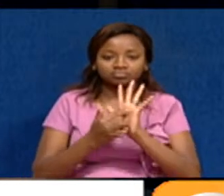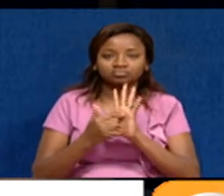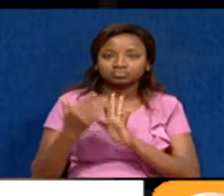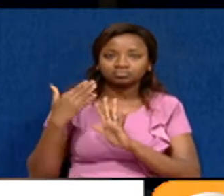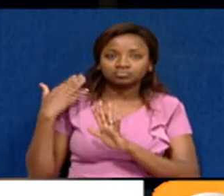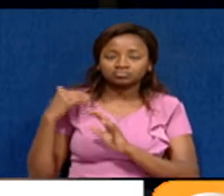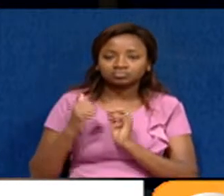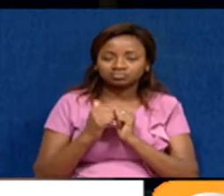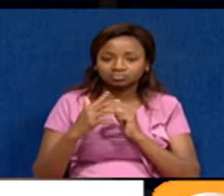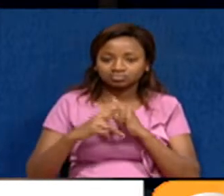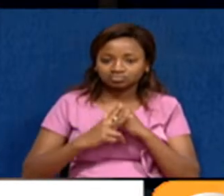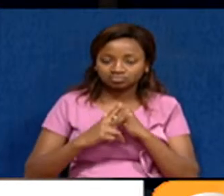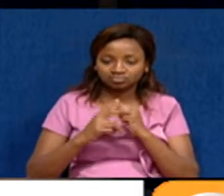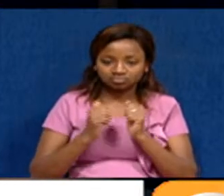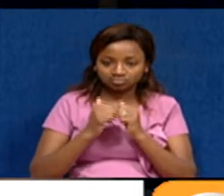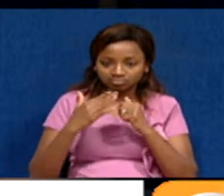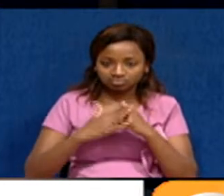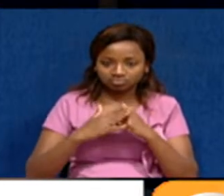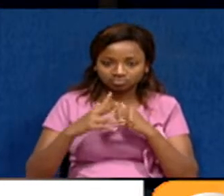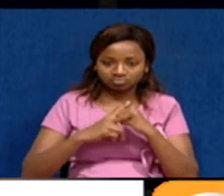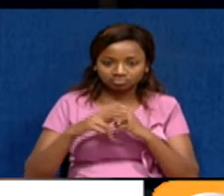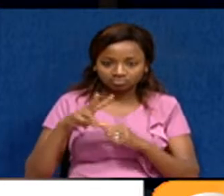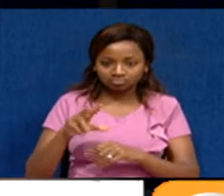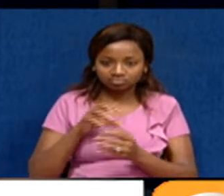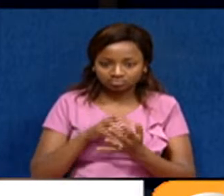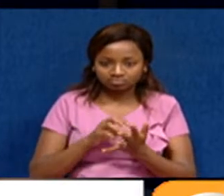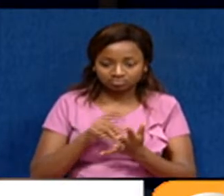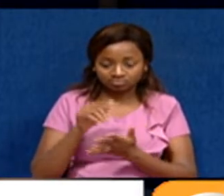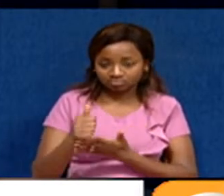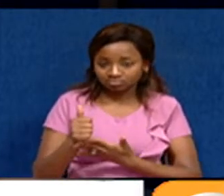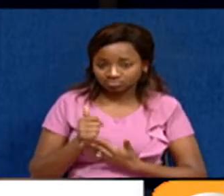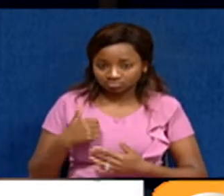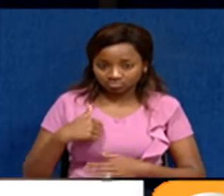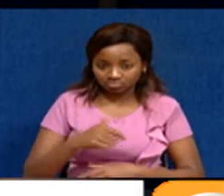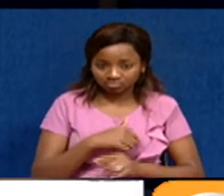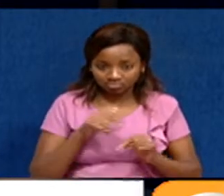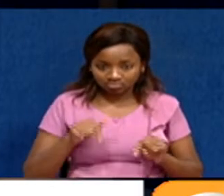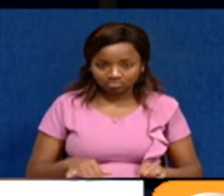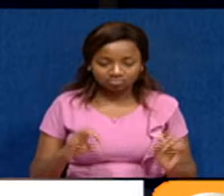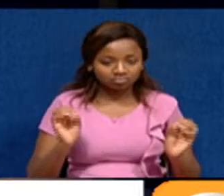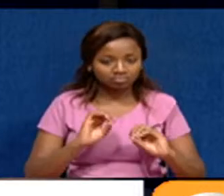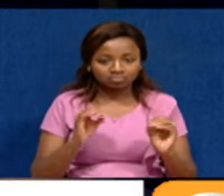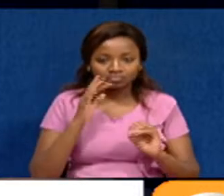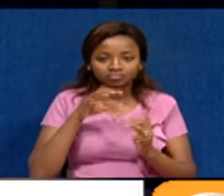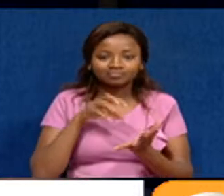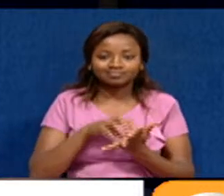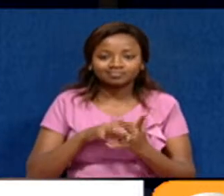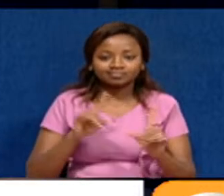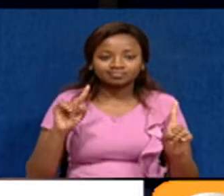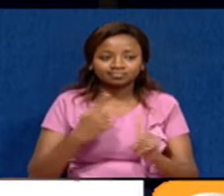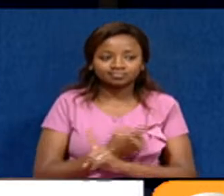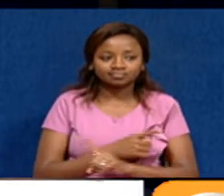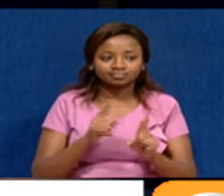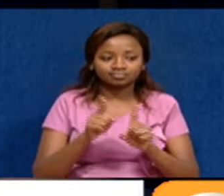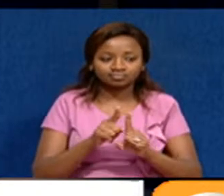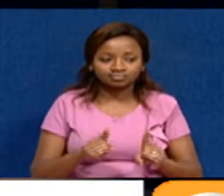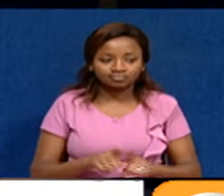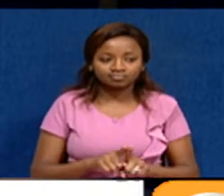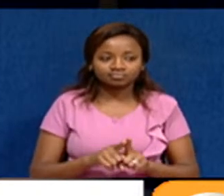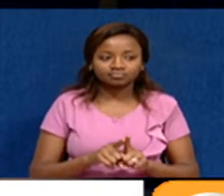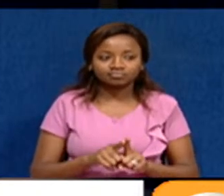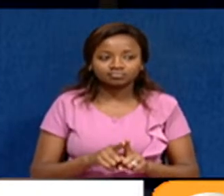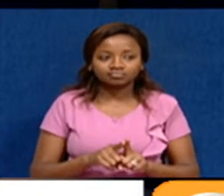1972 situation is not going to help us because the situations are different. We currently find ourselves, you